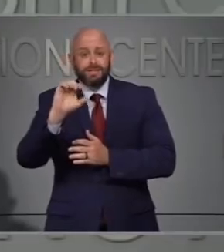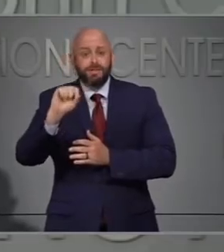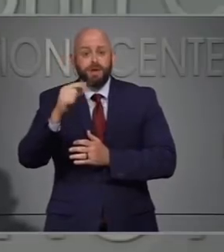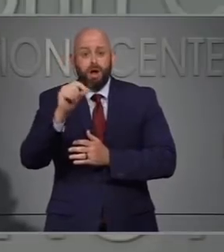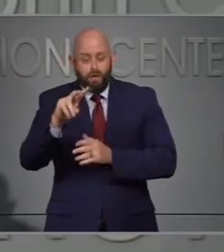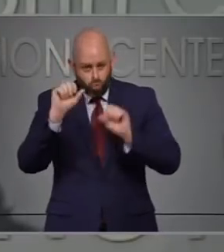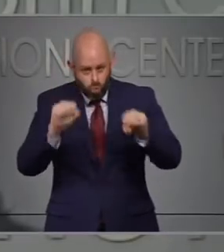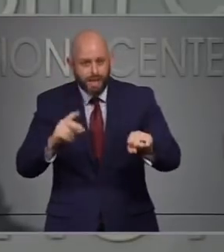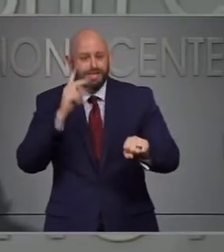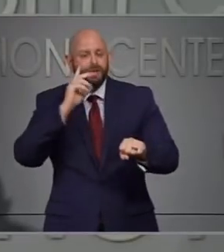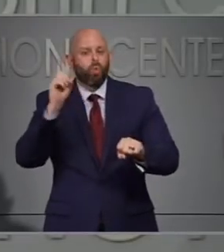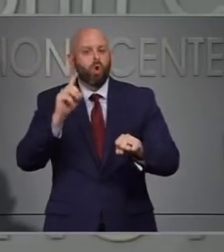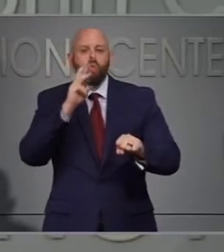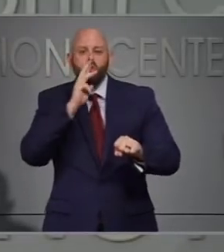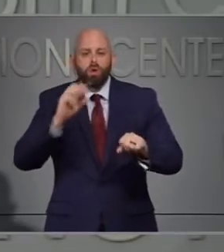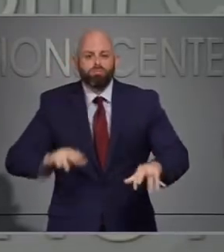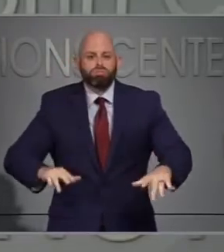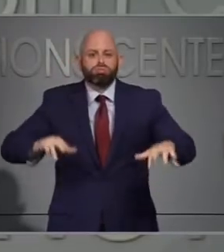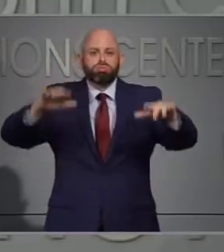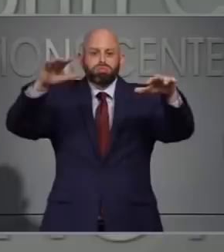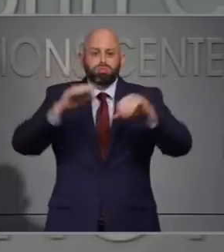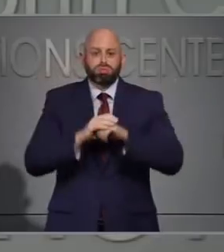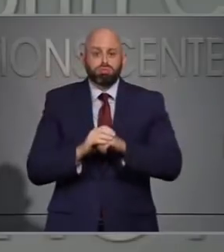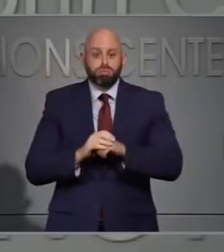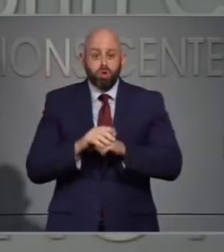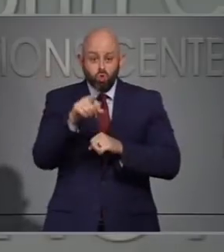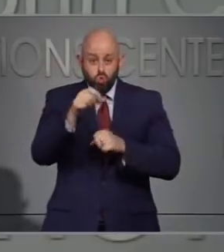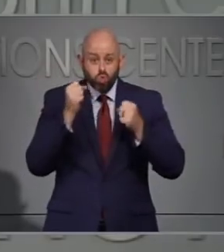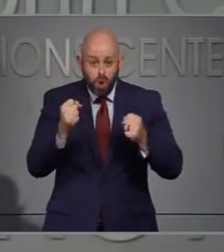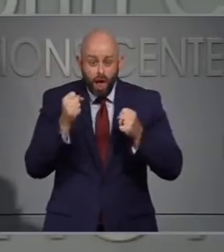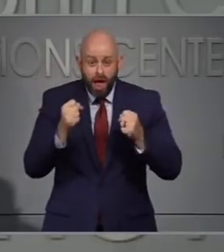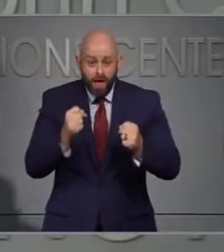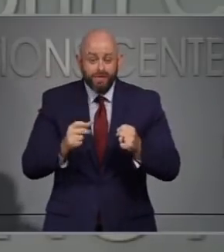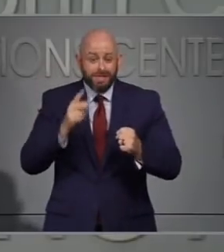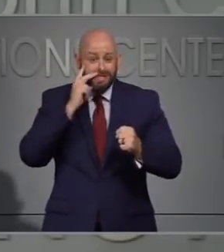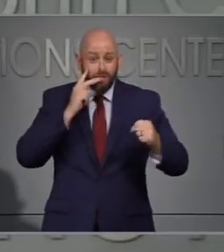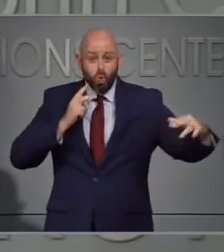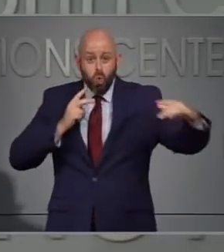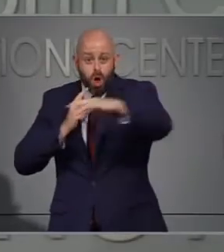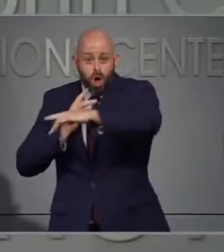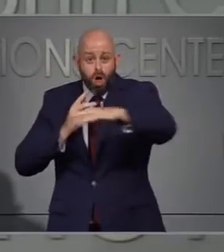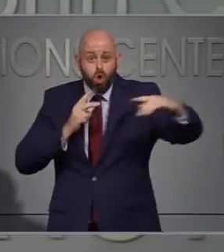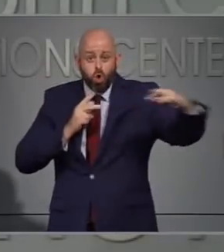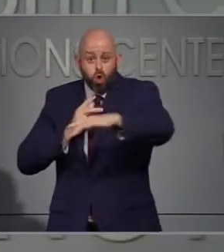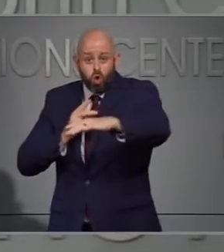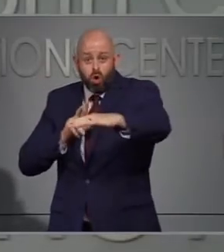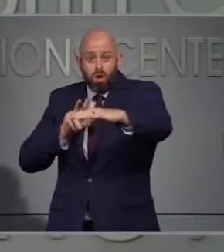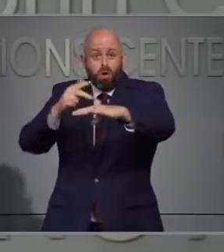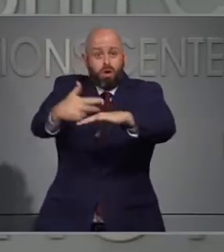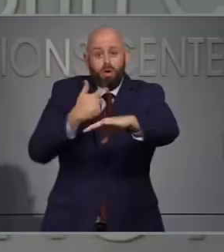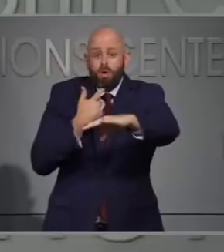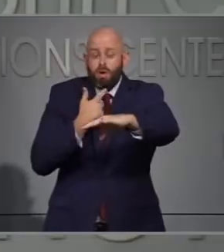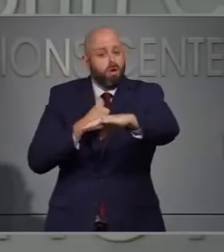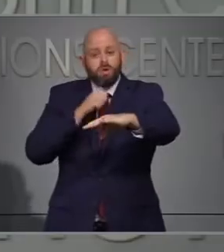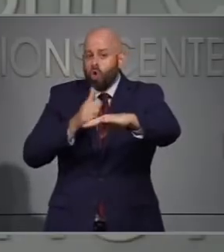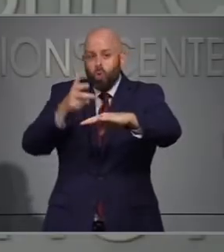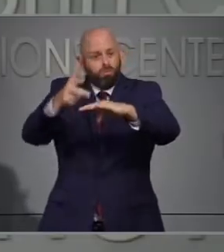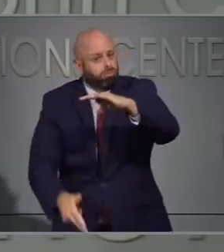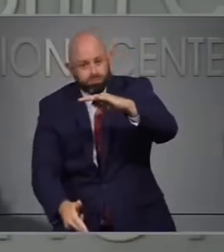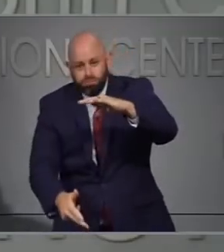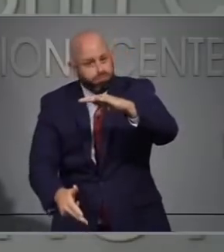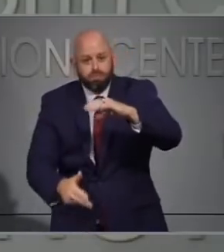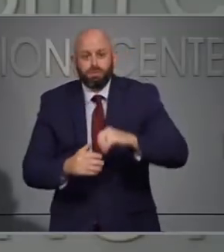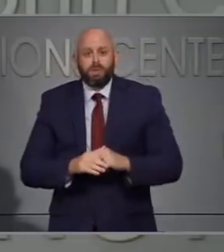fiman.nc.gov. Please remember, do not drive through standing water. Find another safe route. Turn around, don't